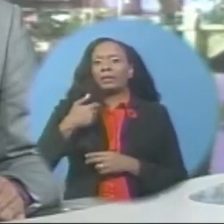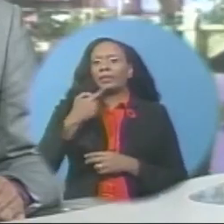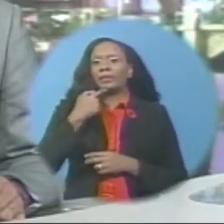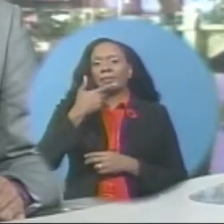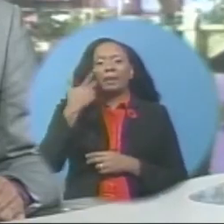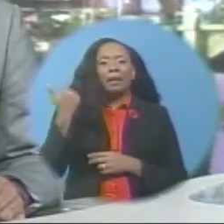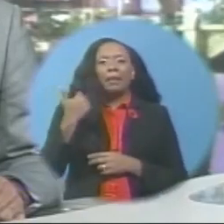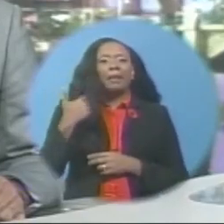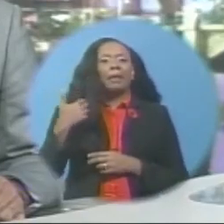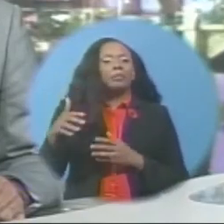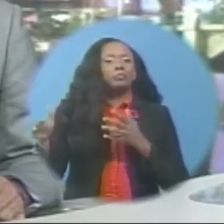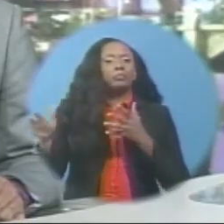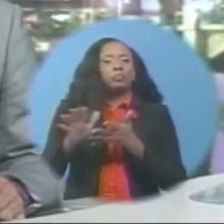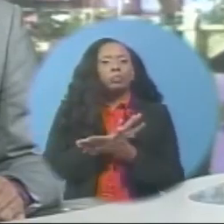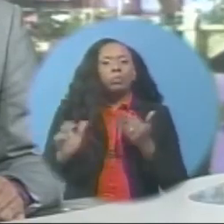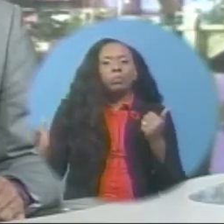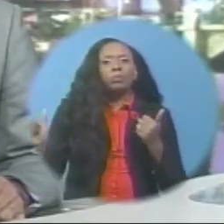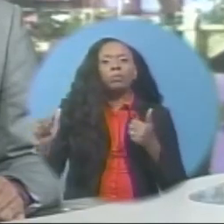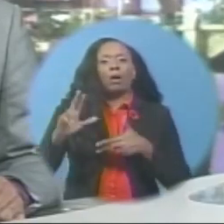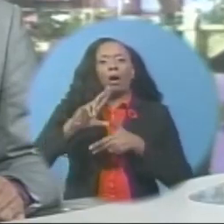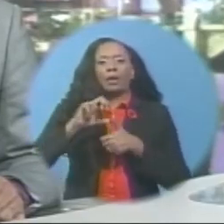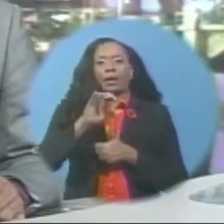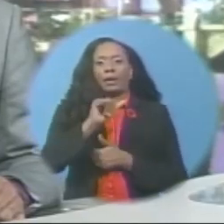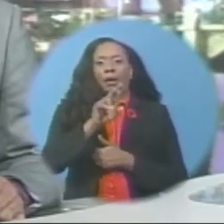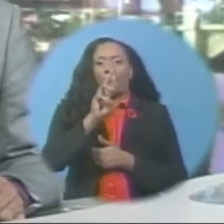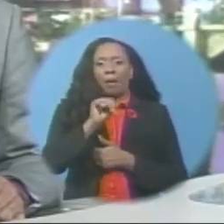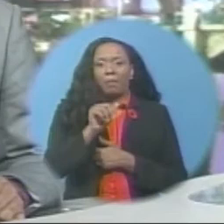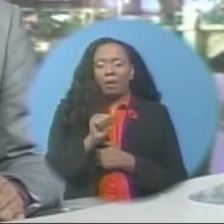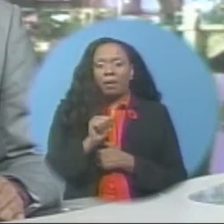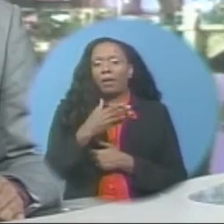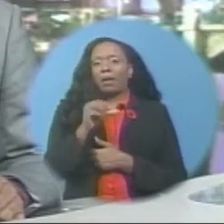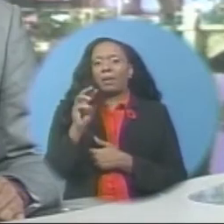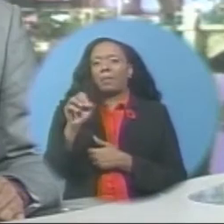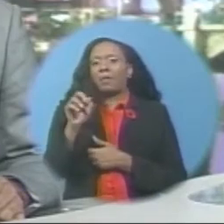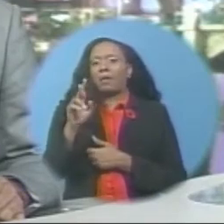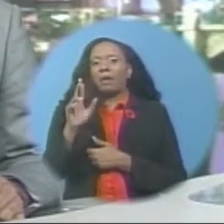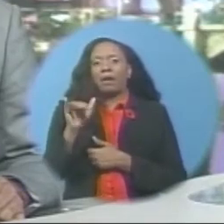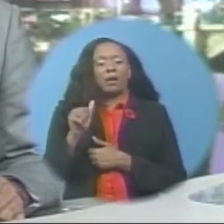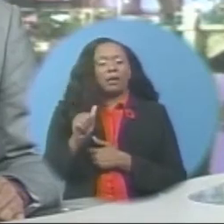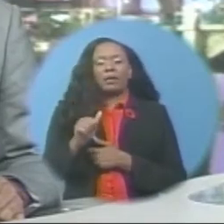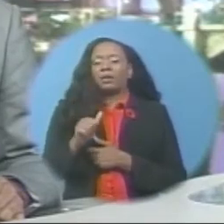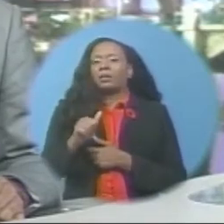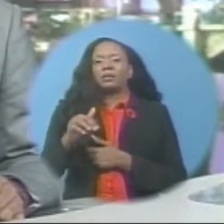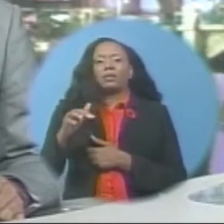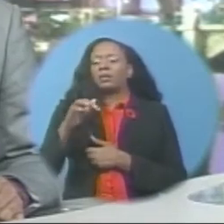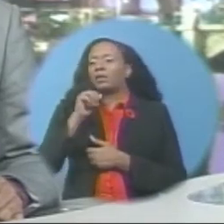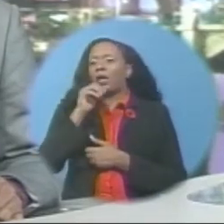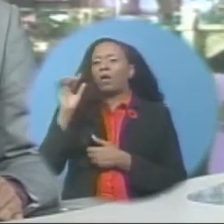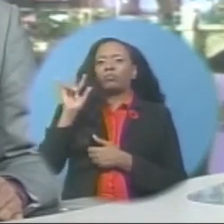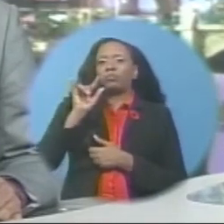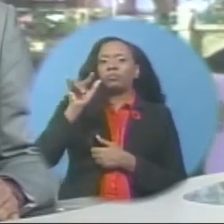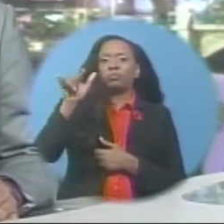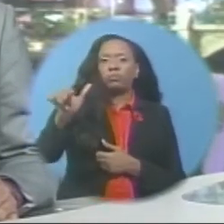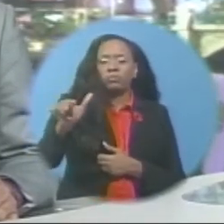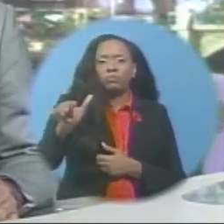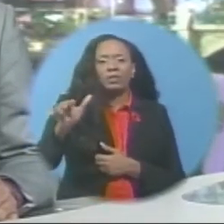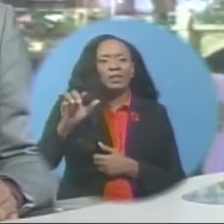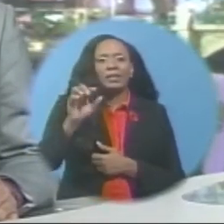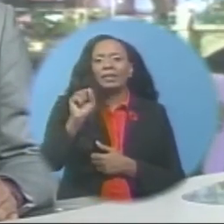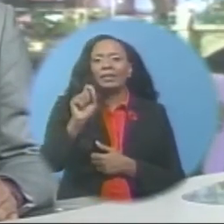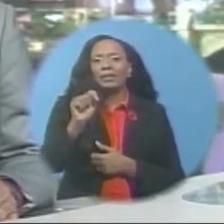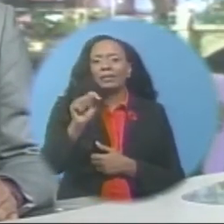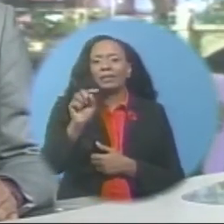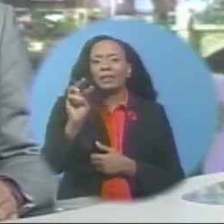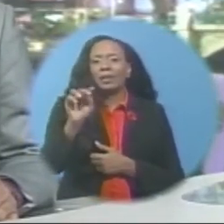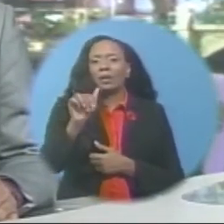caused by Hurricanes Irma and Maria has resulted in its suspension of all flights to the Caribbean island and Puerto Rico. Affected customers can obtain